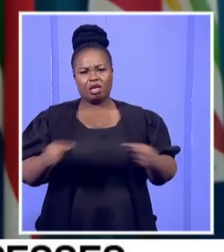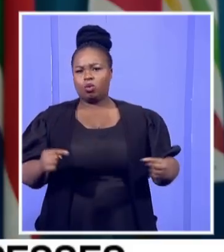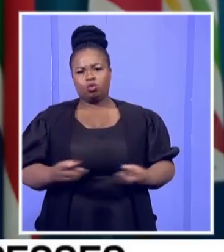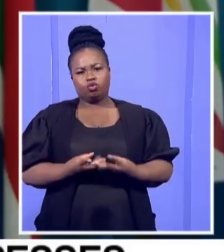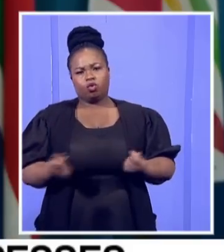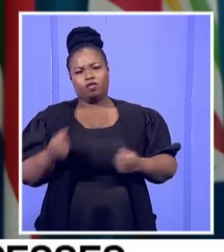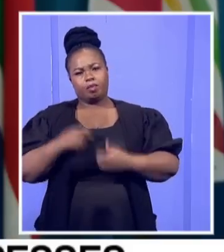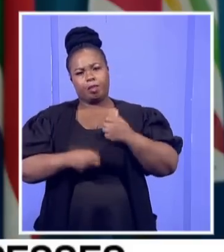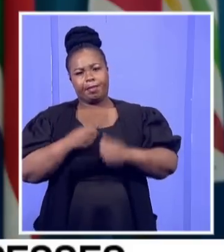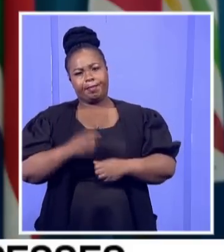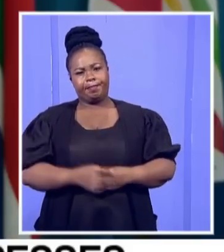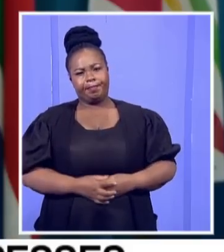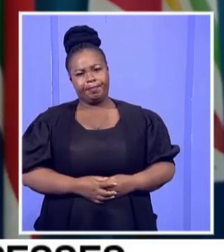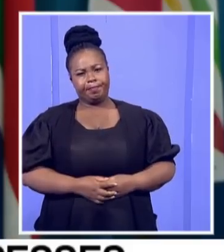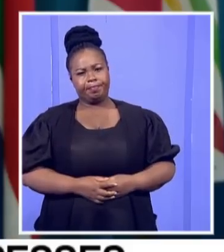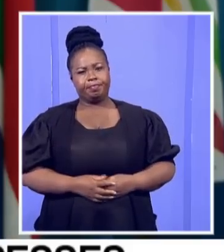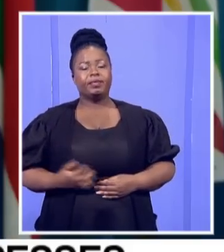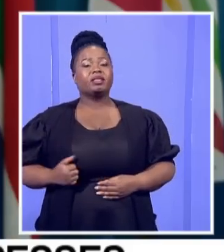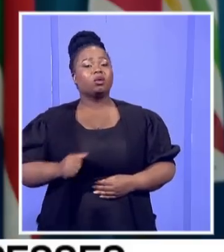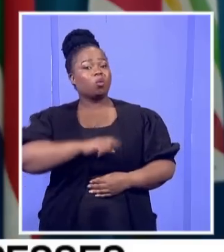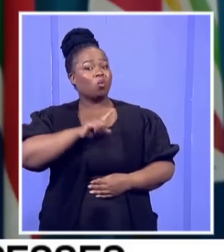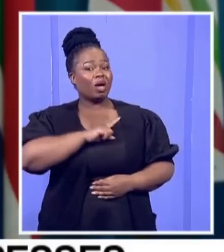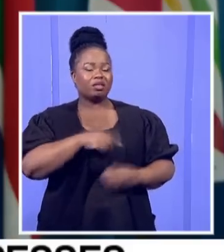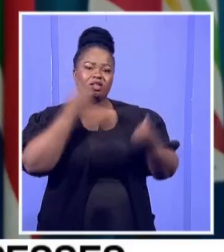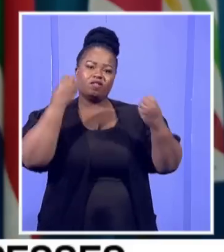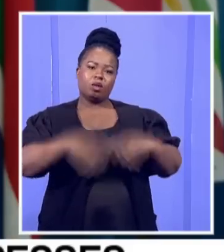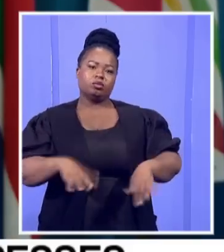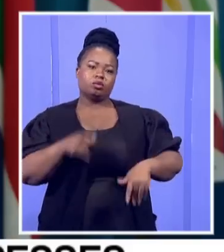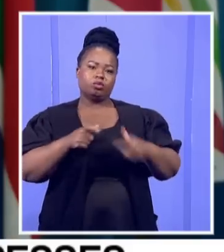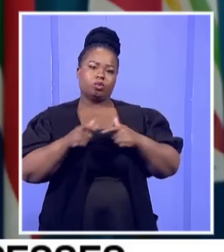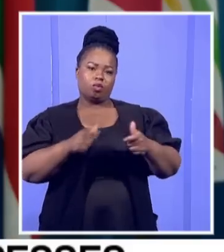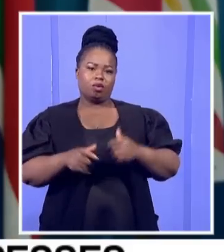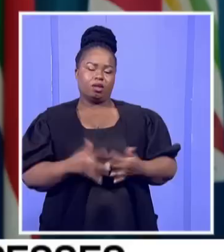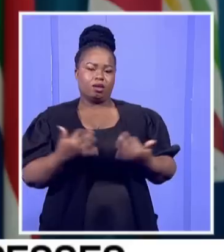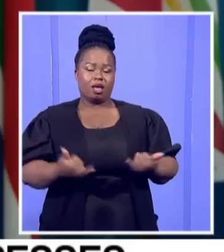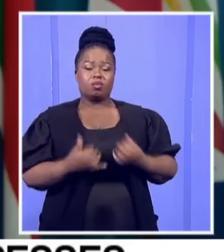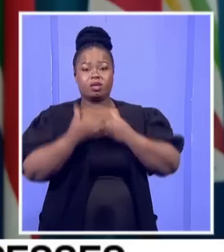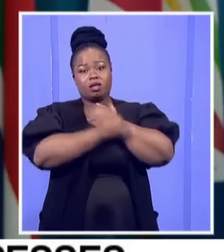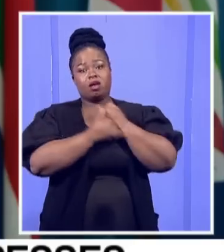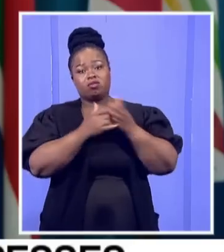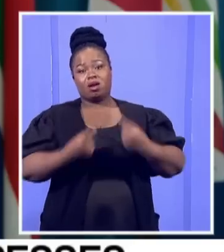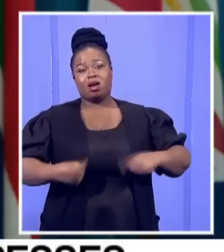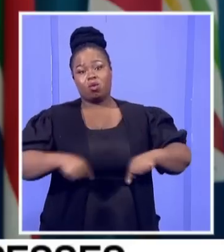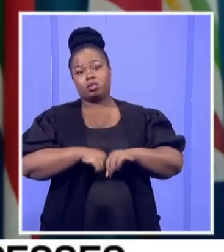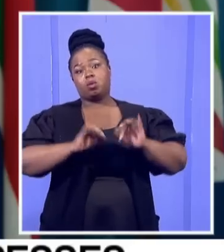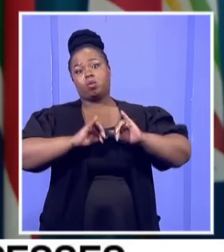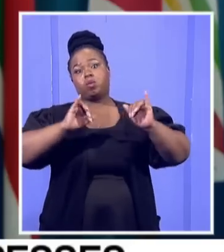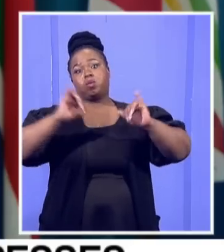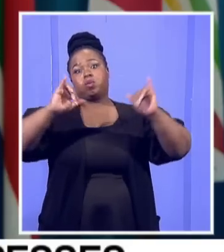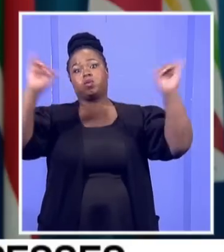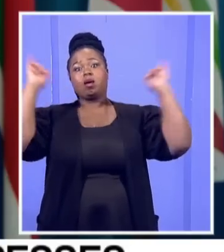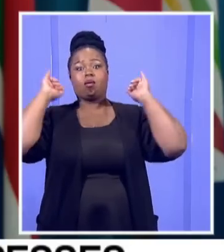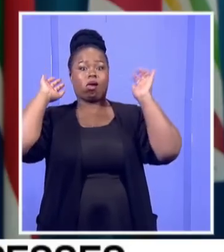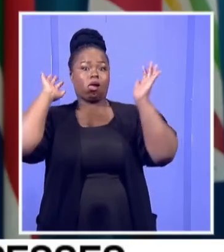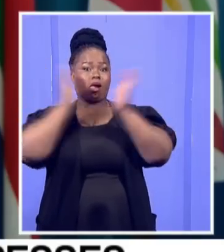solving this predicament. They have completely lost control, and our country is now spiraling into a